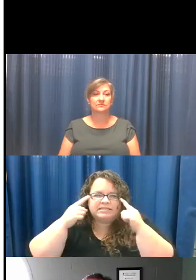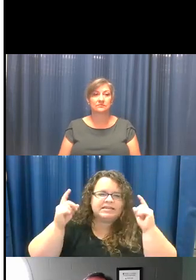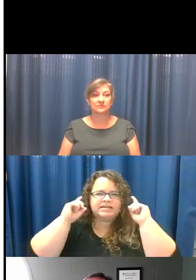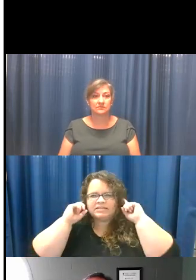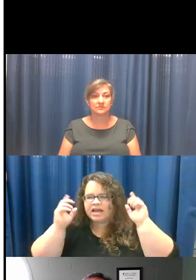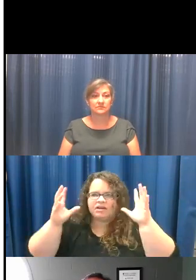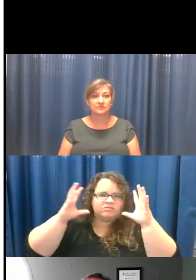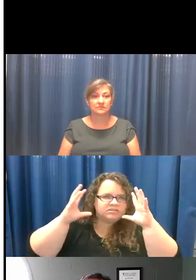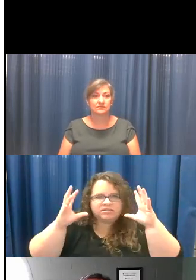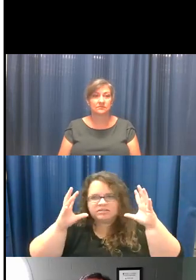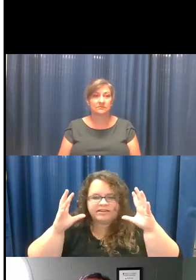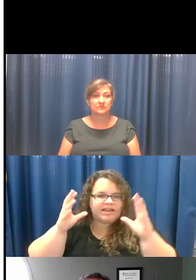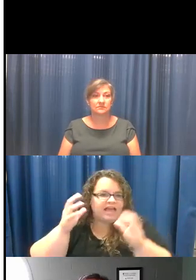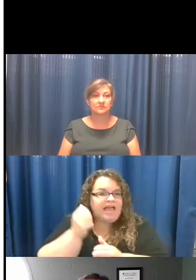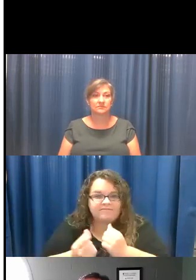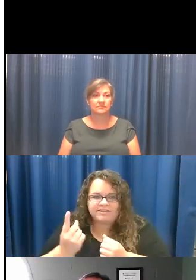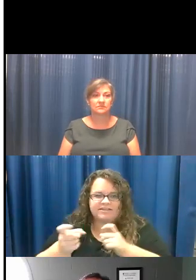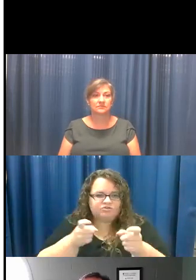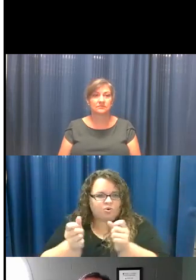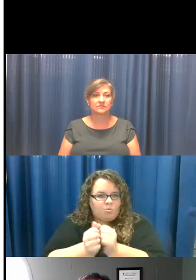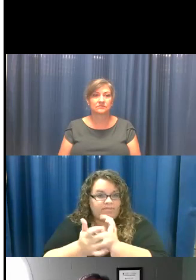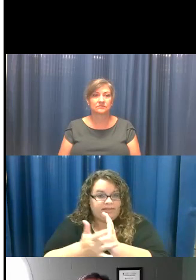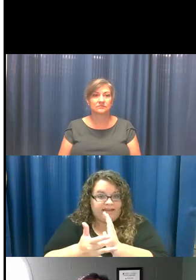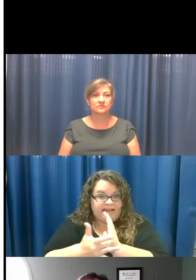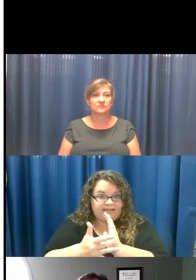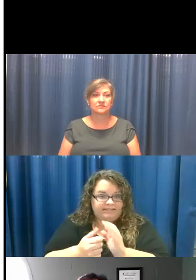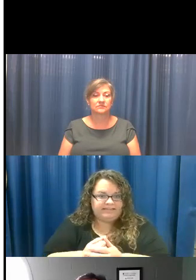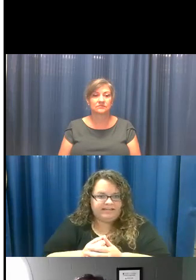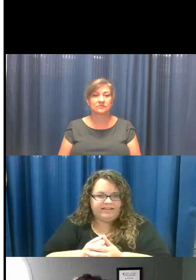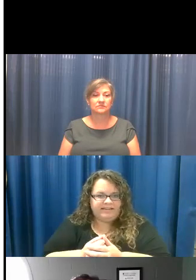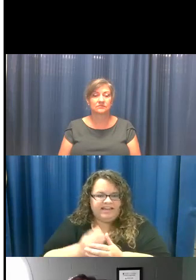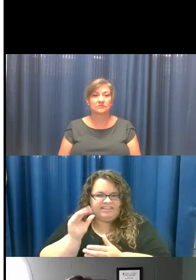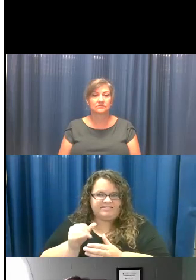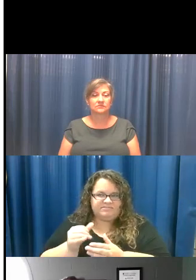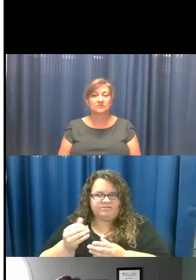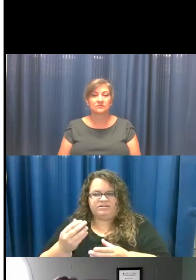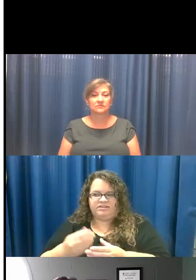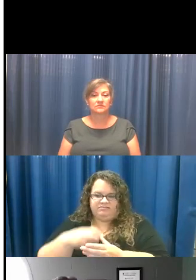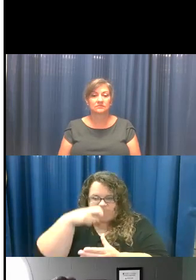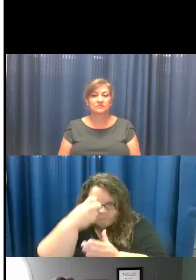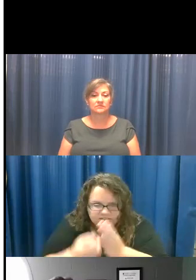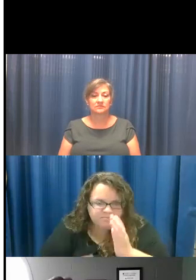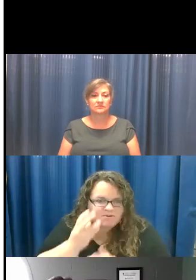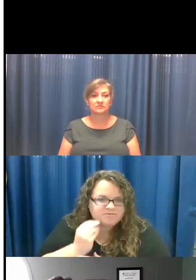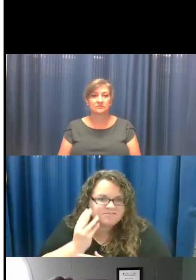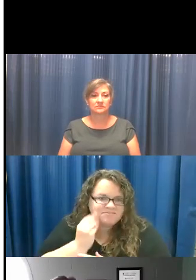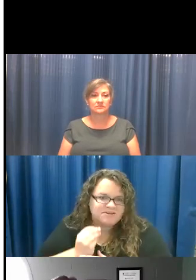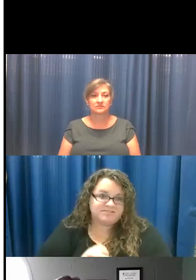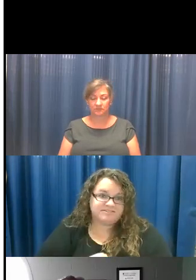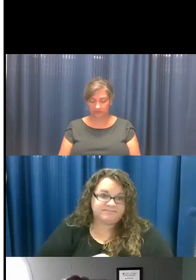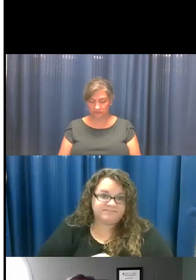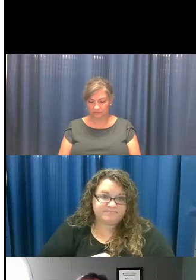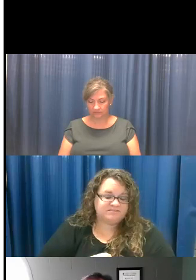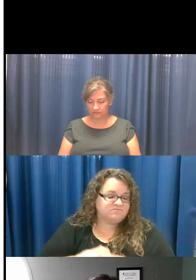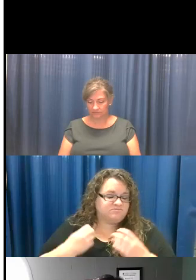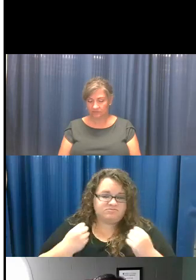controlled by the technology, and it creates an immersive experience that's very powerful. I would say that the first